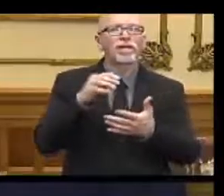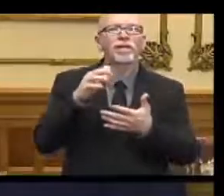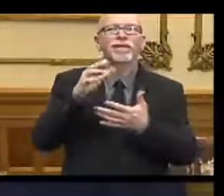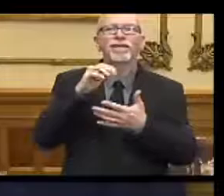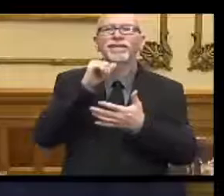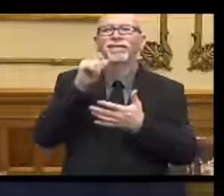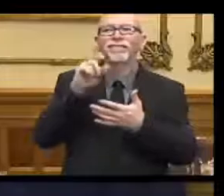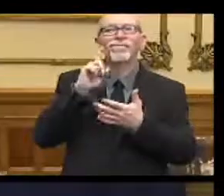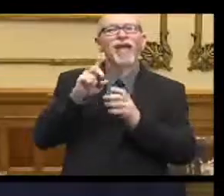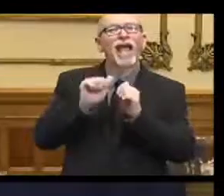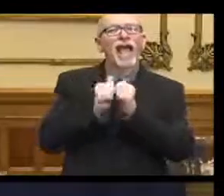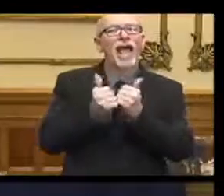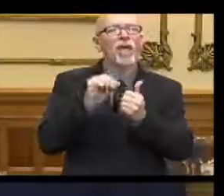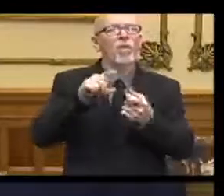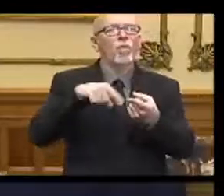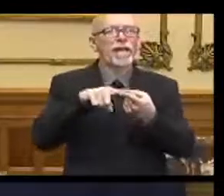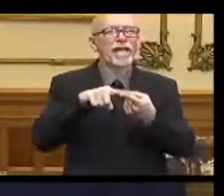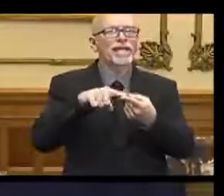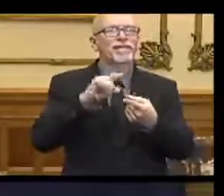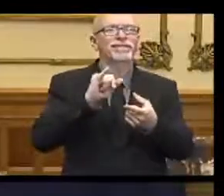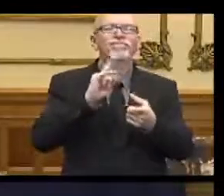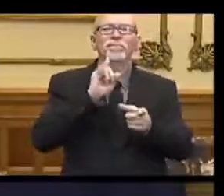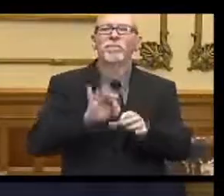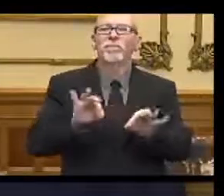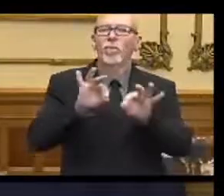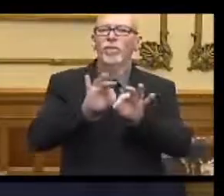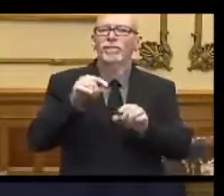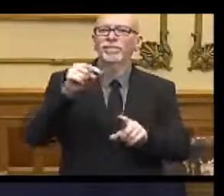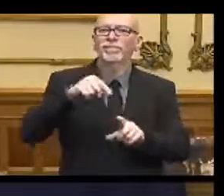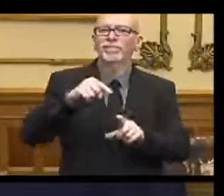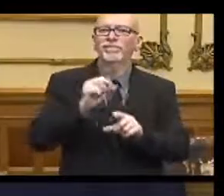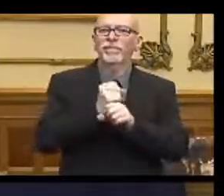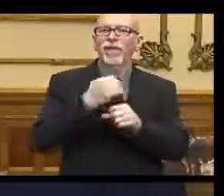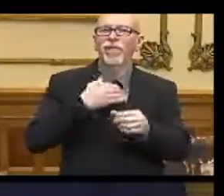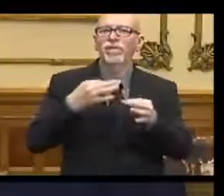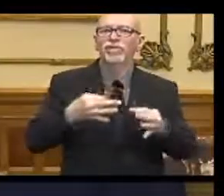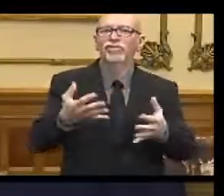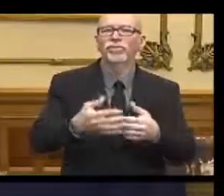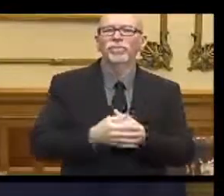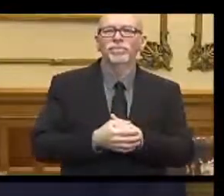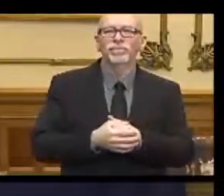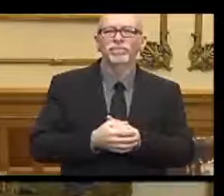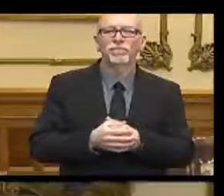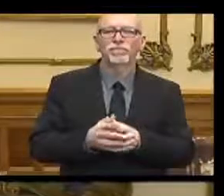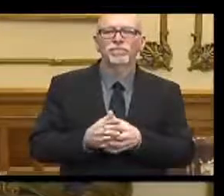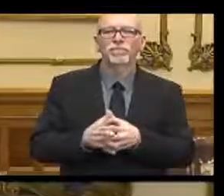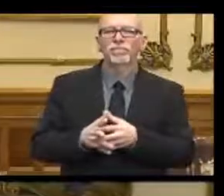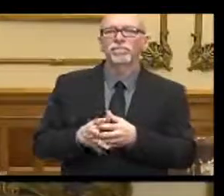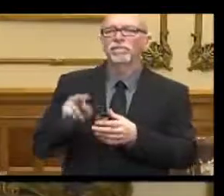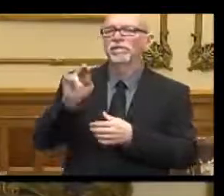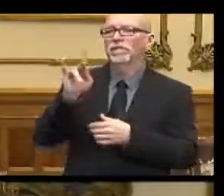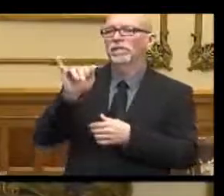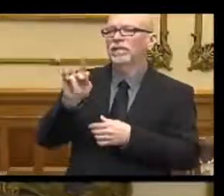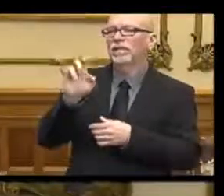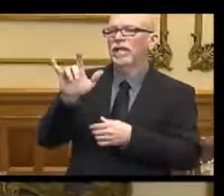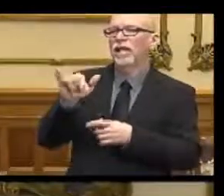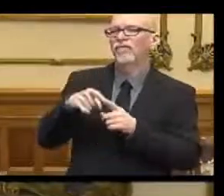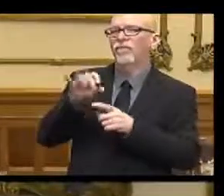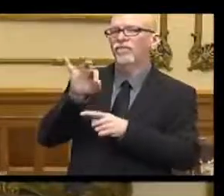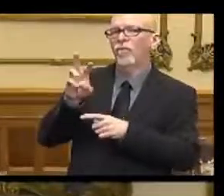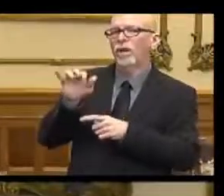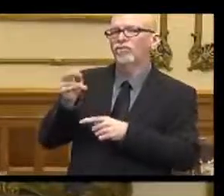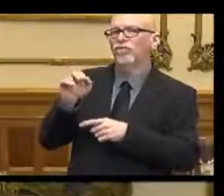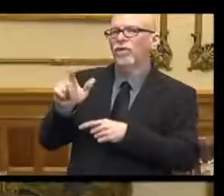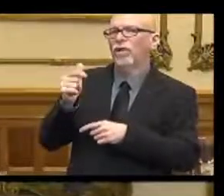the how and the when are just so important in making these decisions. Nikki Kelly, Fort Wayne